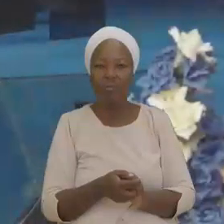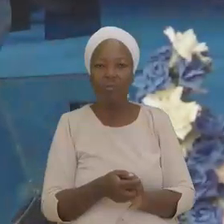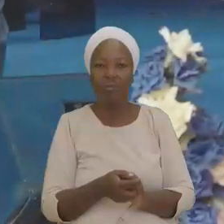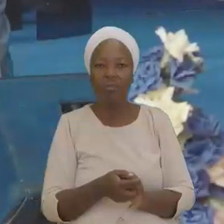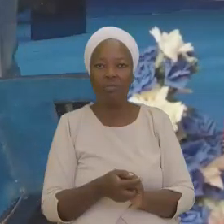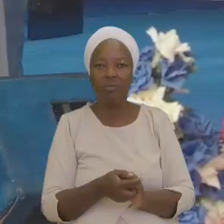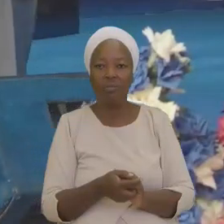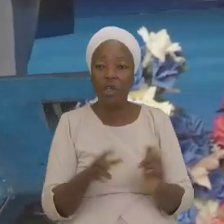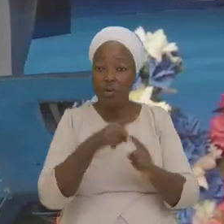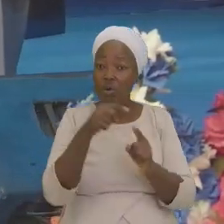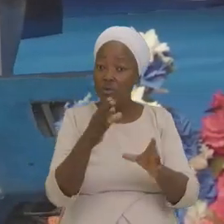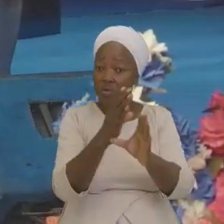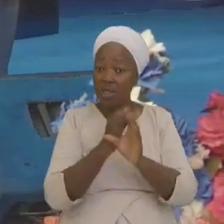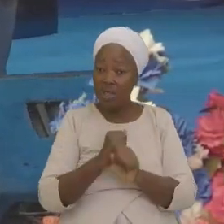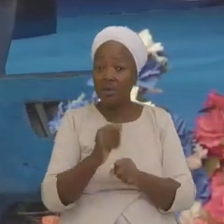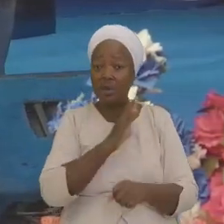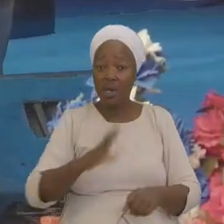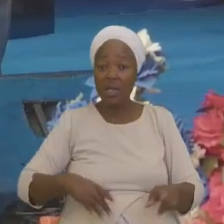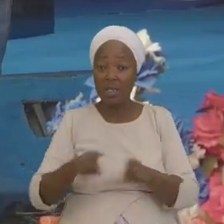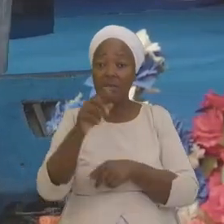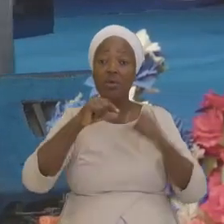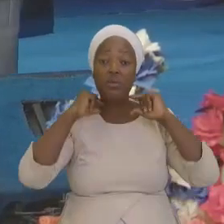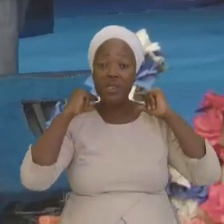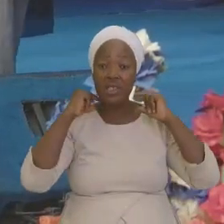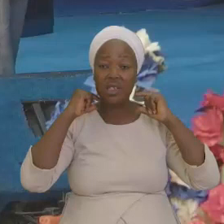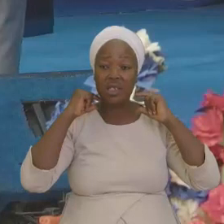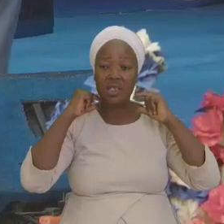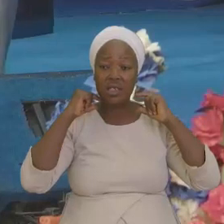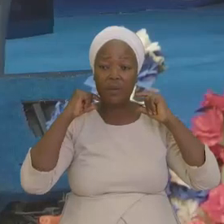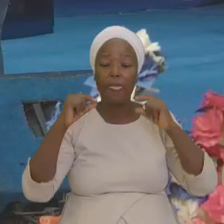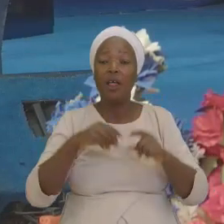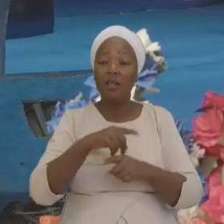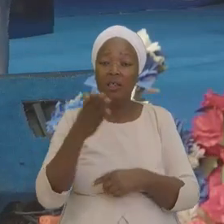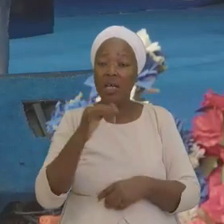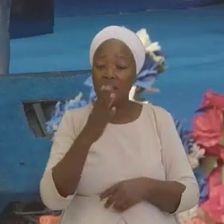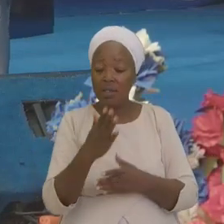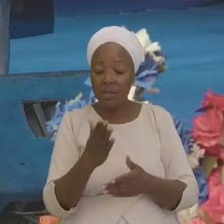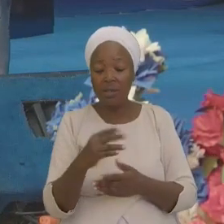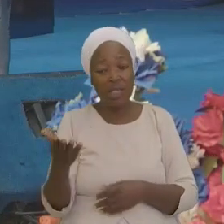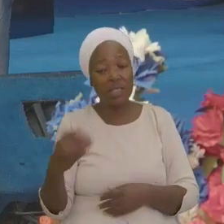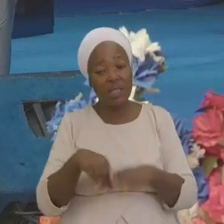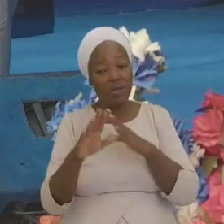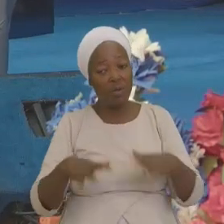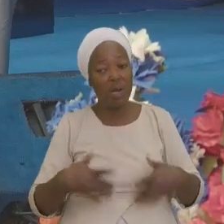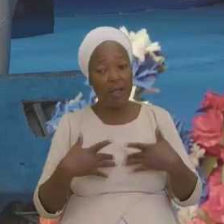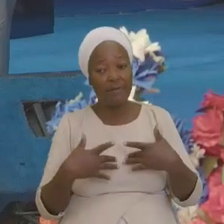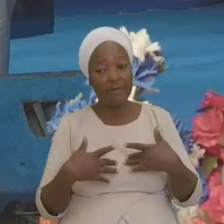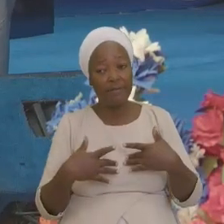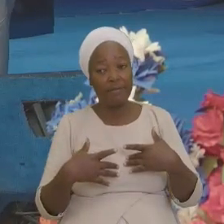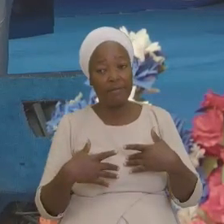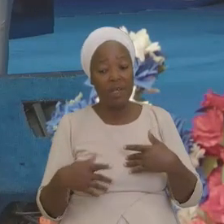When you receive Christ as your priest, there are things in your life, they might